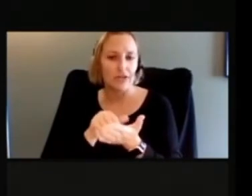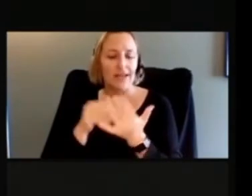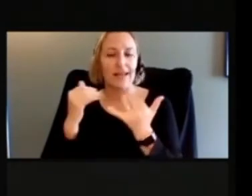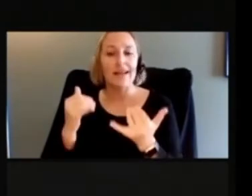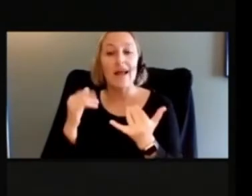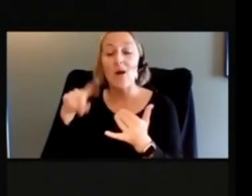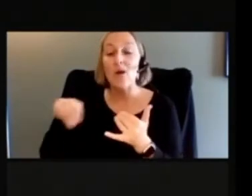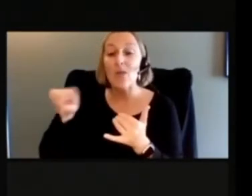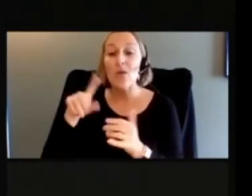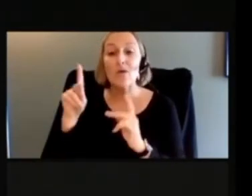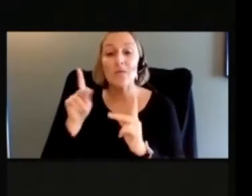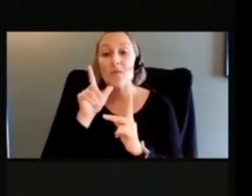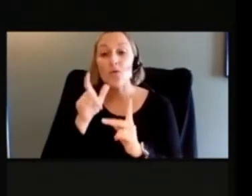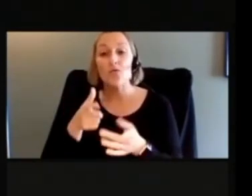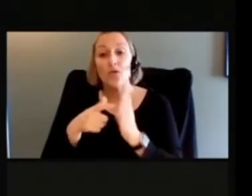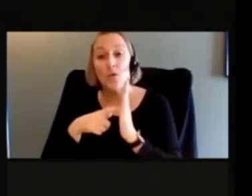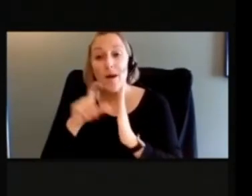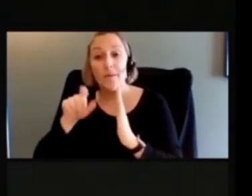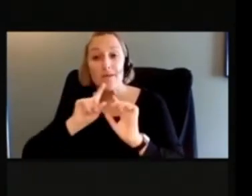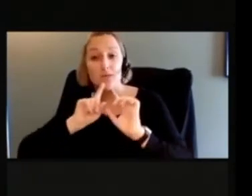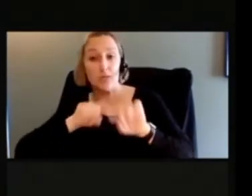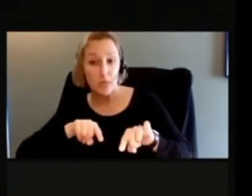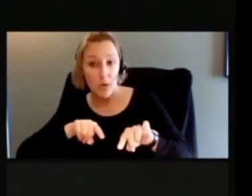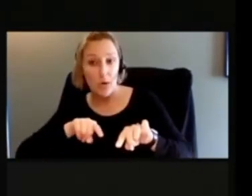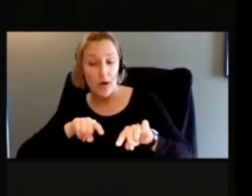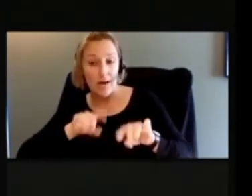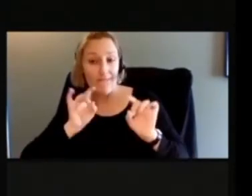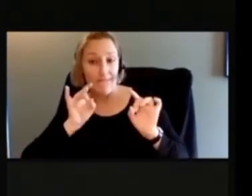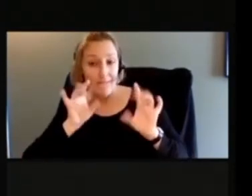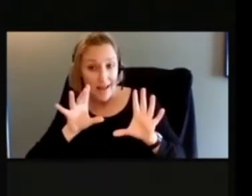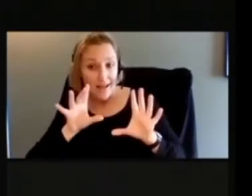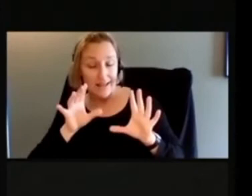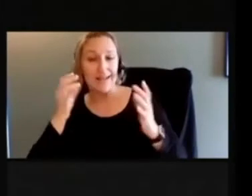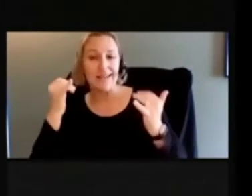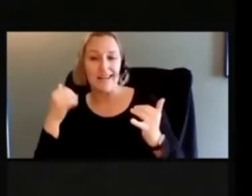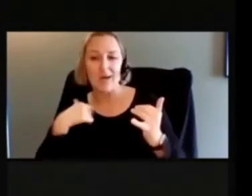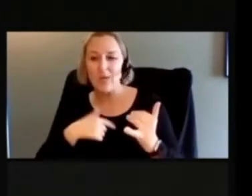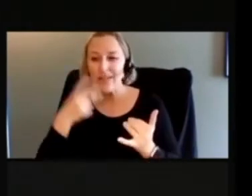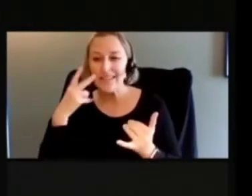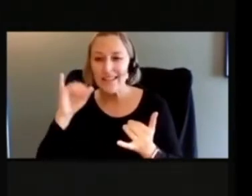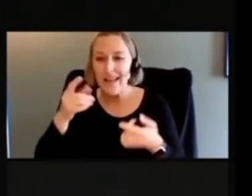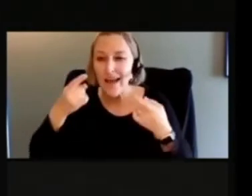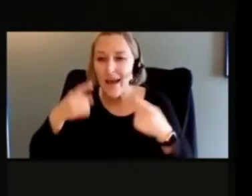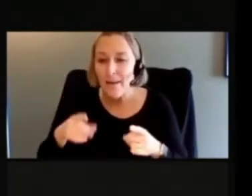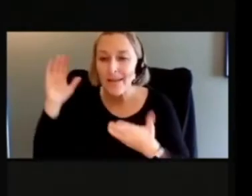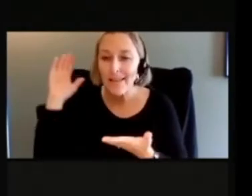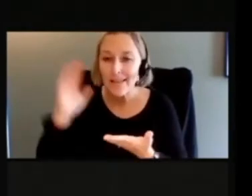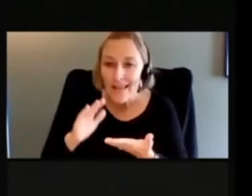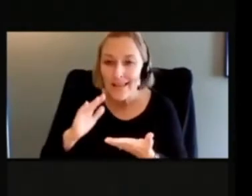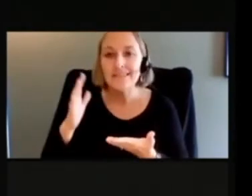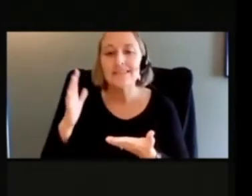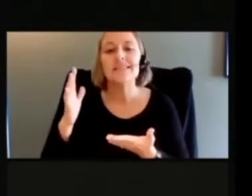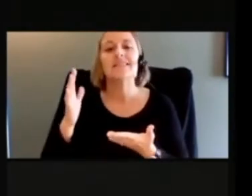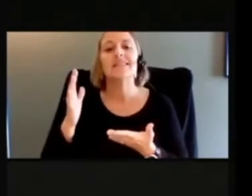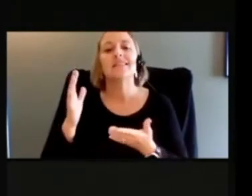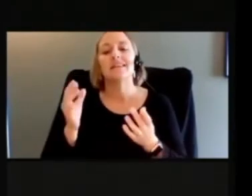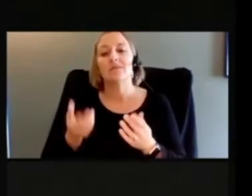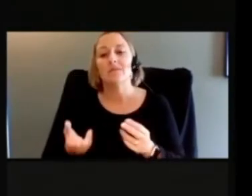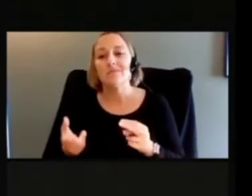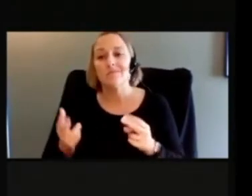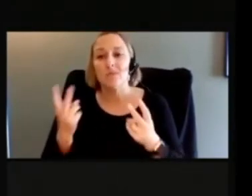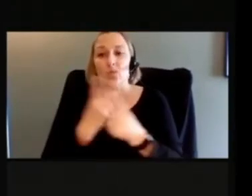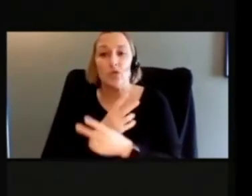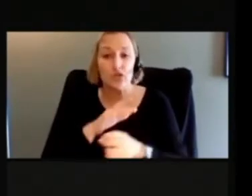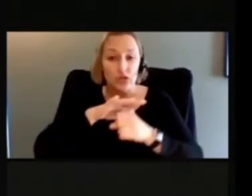the pandemic. And so, children becoming increasingly vulnerable during the pandemic, increased stress as a predictor